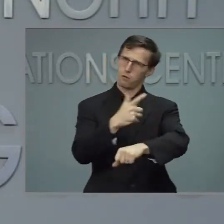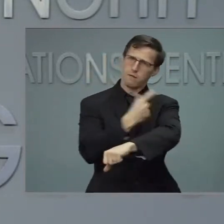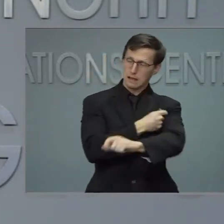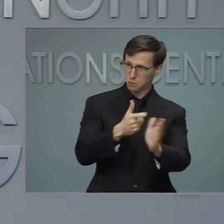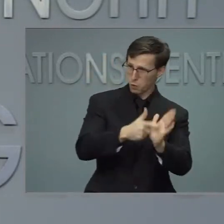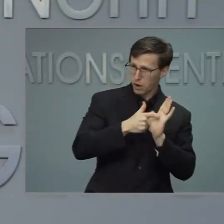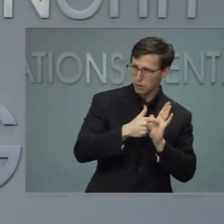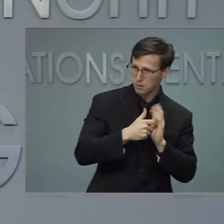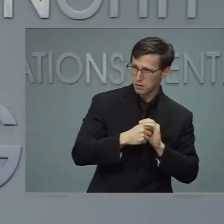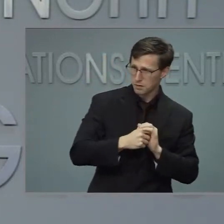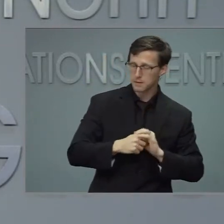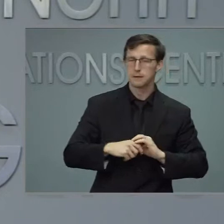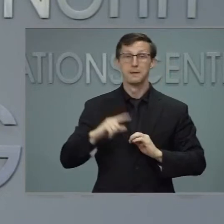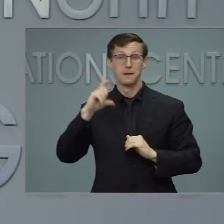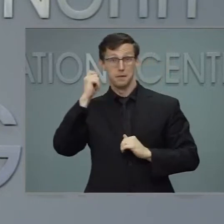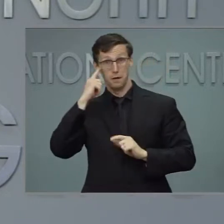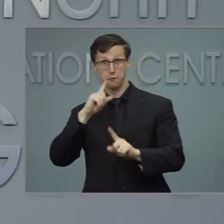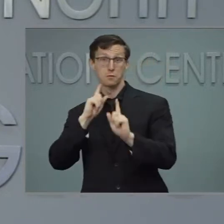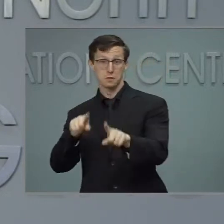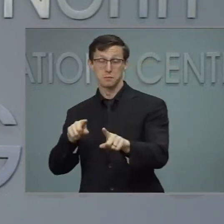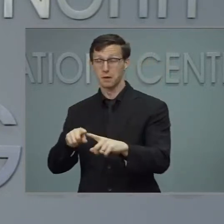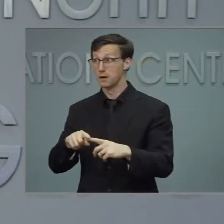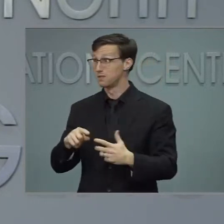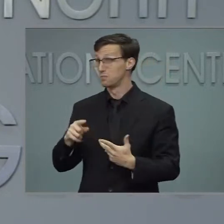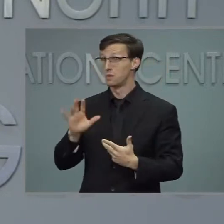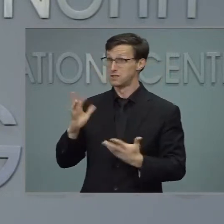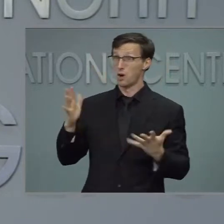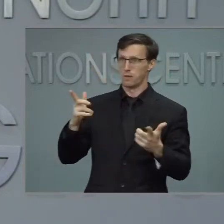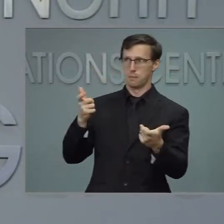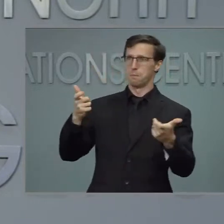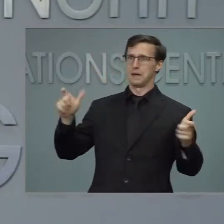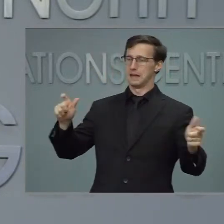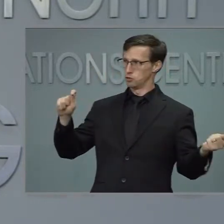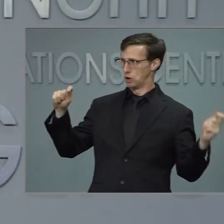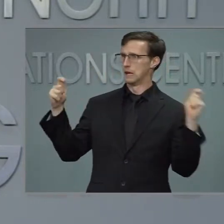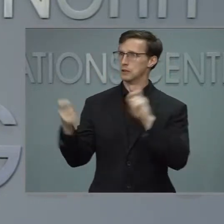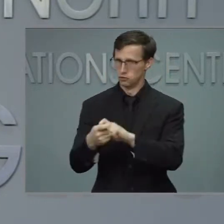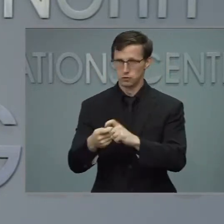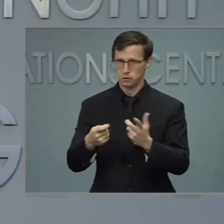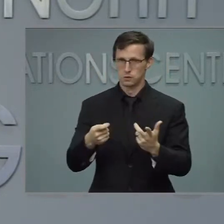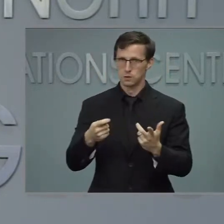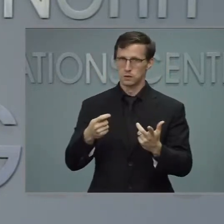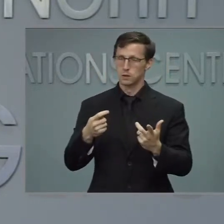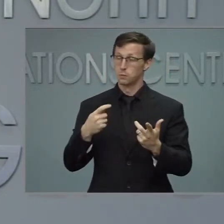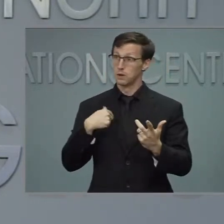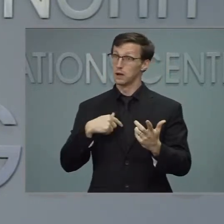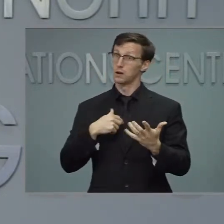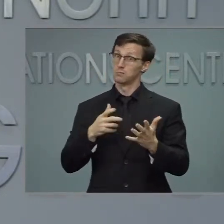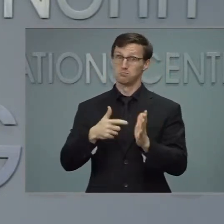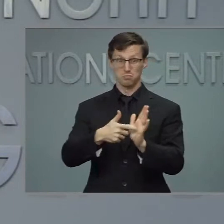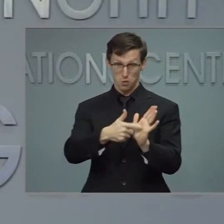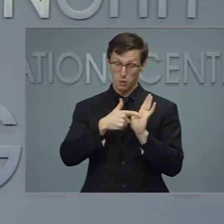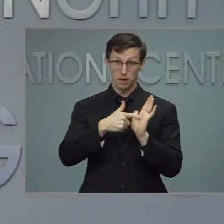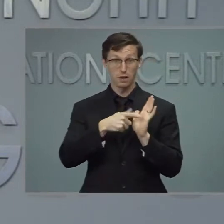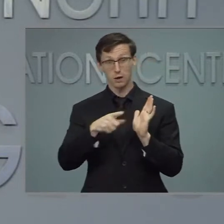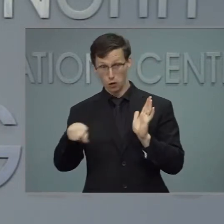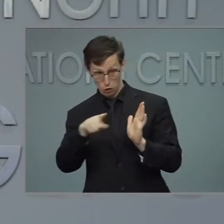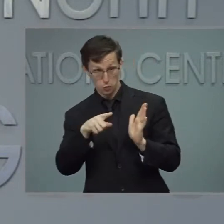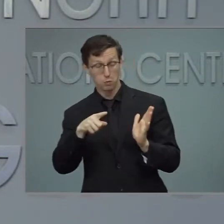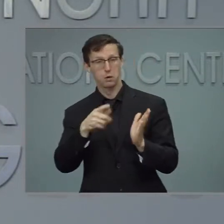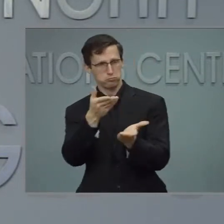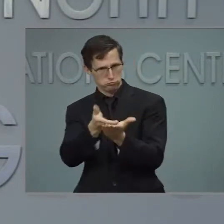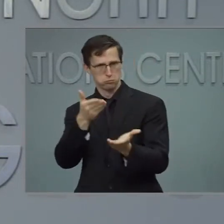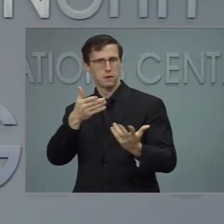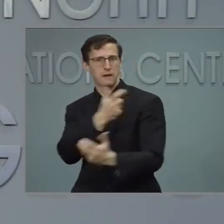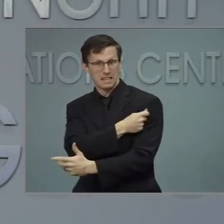been vaccinated. And we wanted to make that step. We believe that this will encourage a